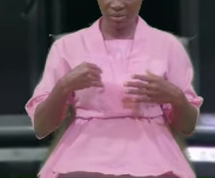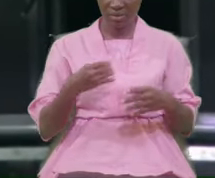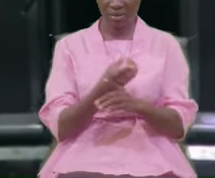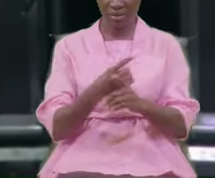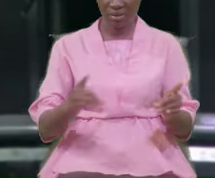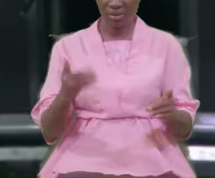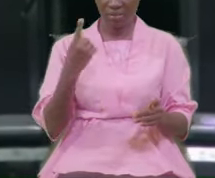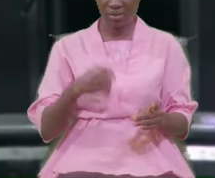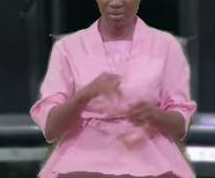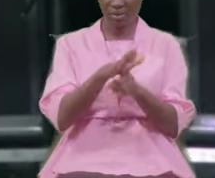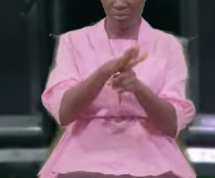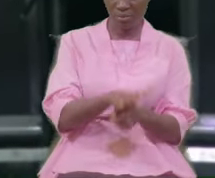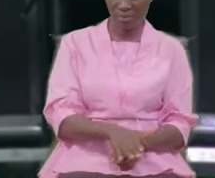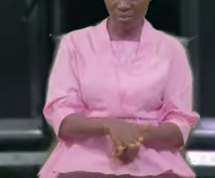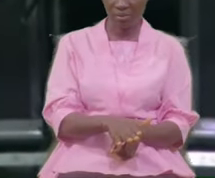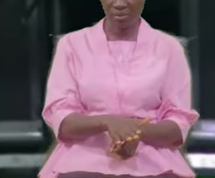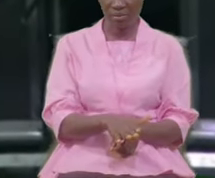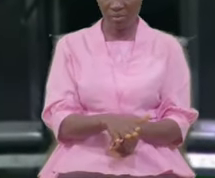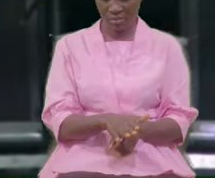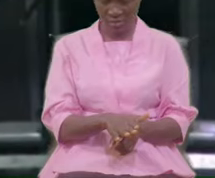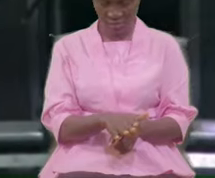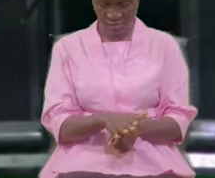ang kagawasan ng